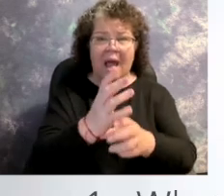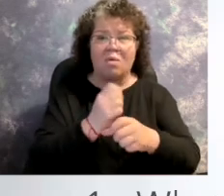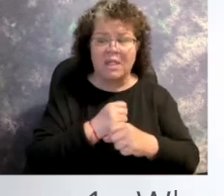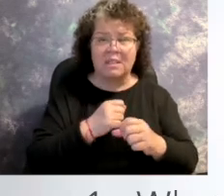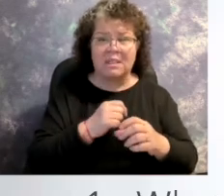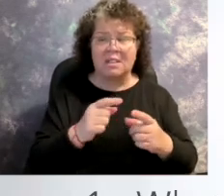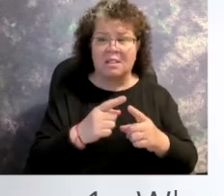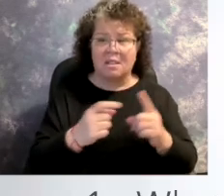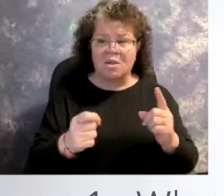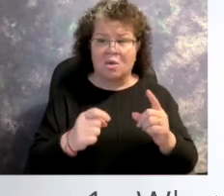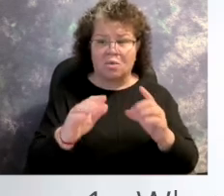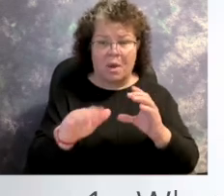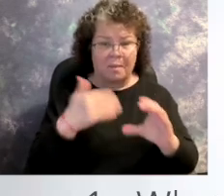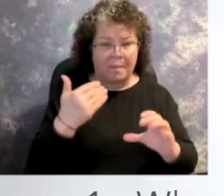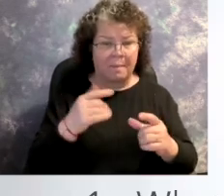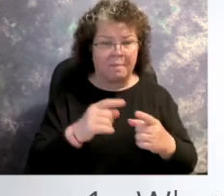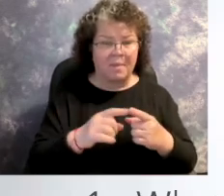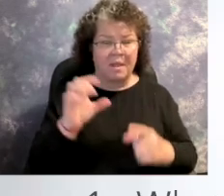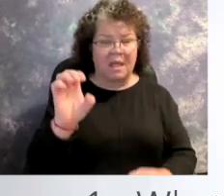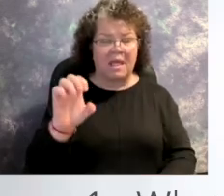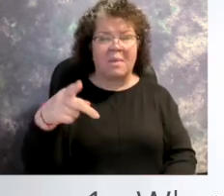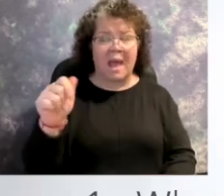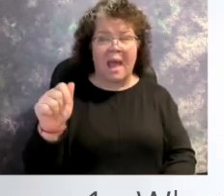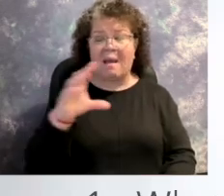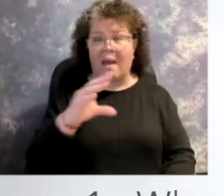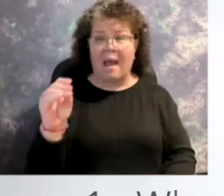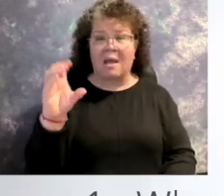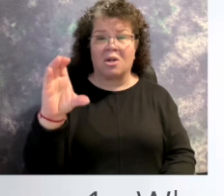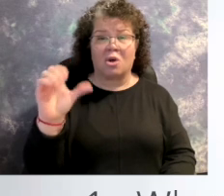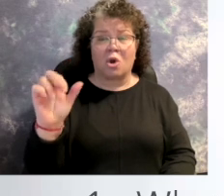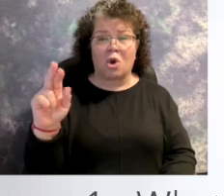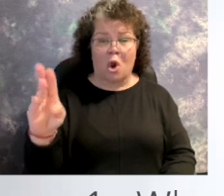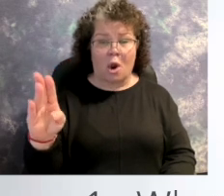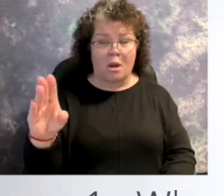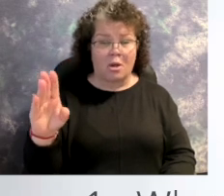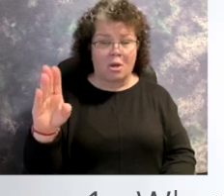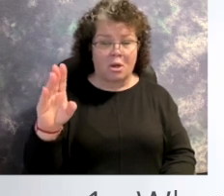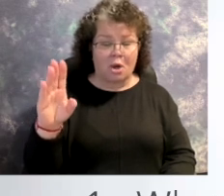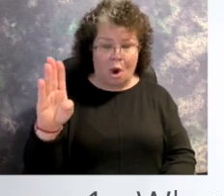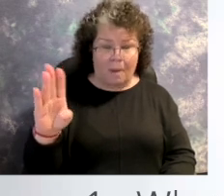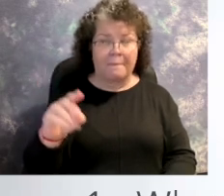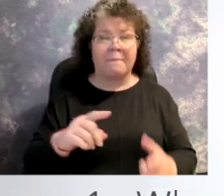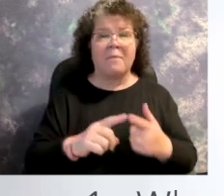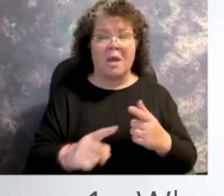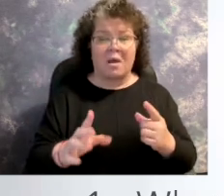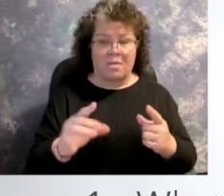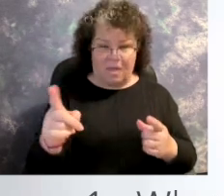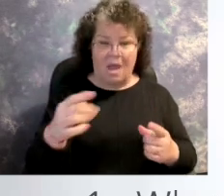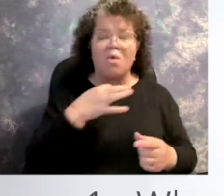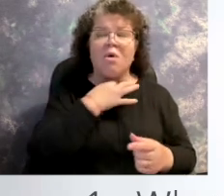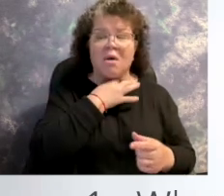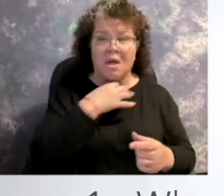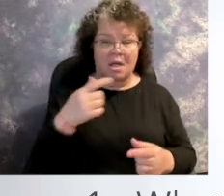EPA and CARB, and they were actually interested not only in GHG emissions, which is of course great,